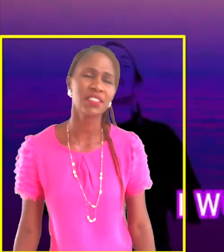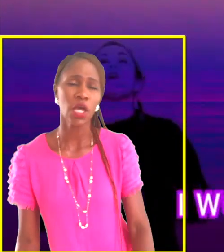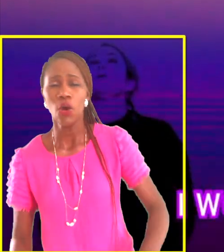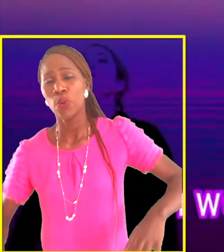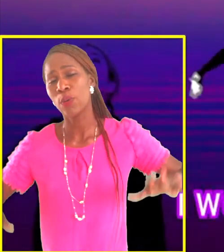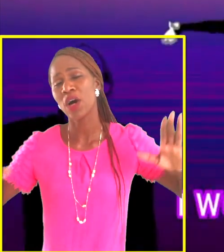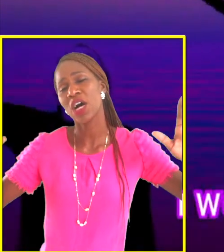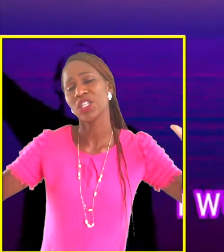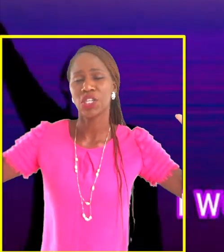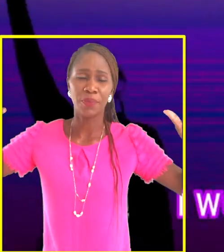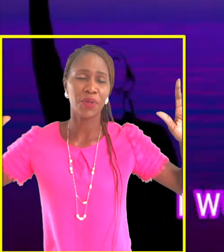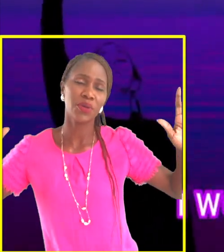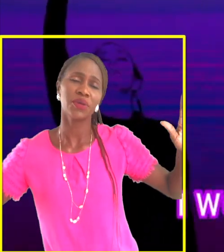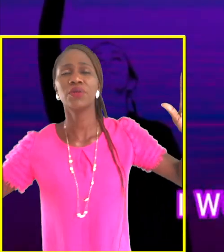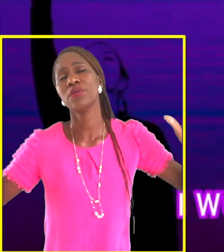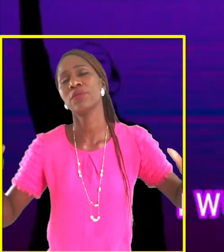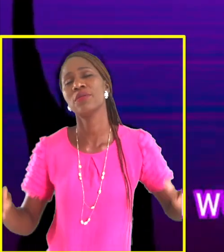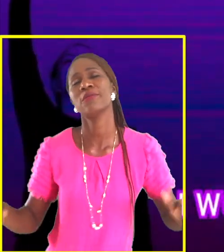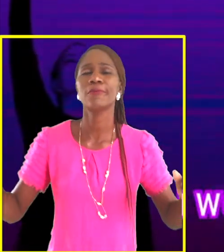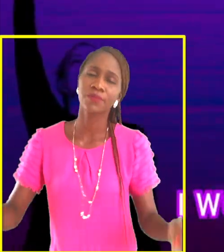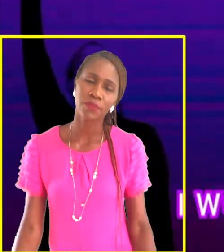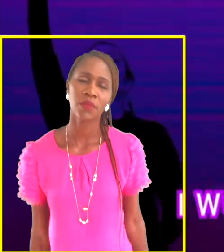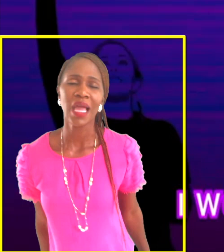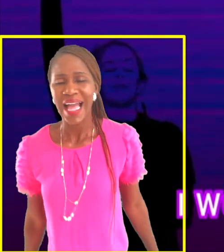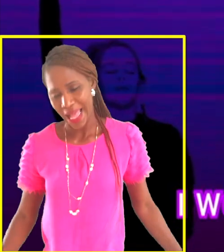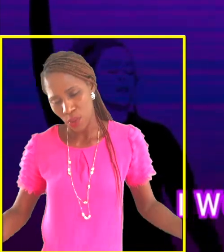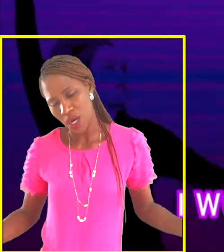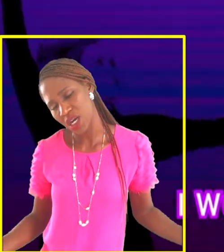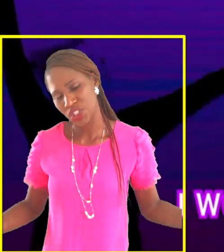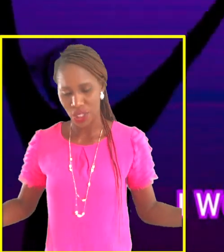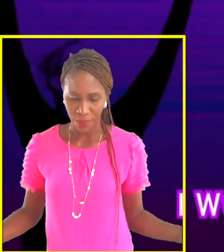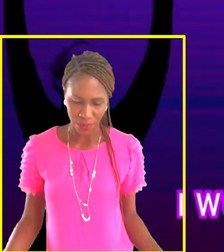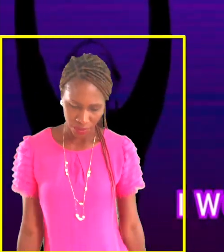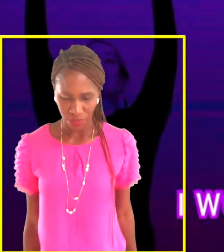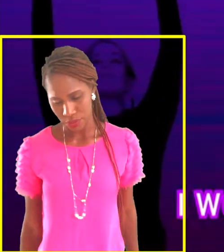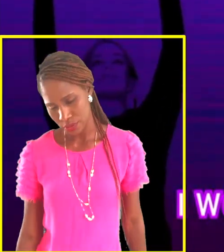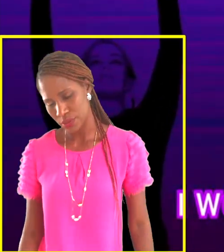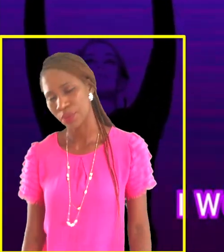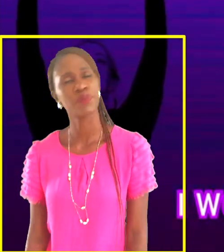I worship you. I worship you.